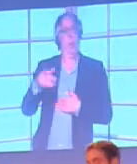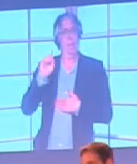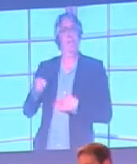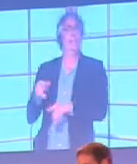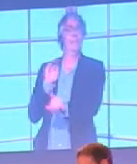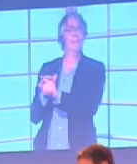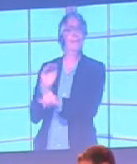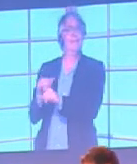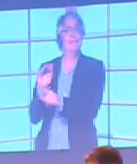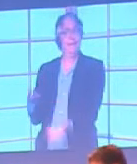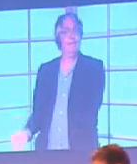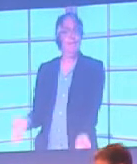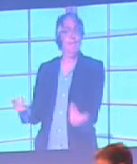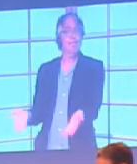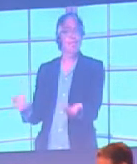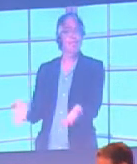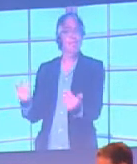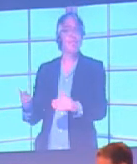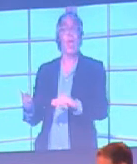minimum standards.